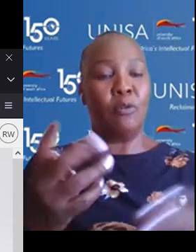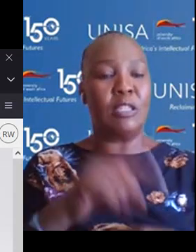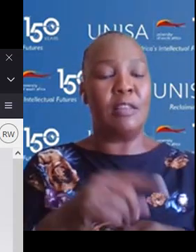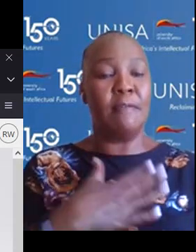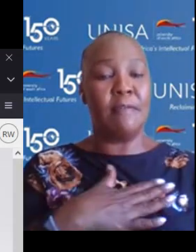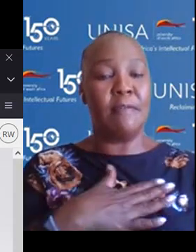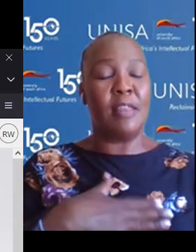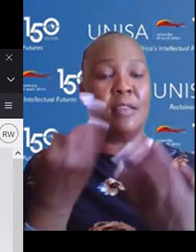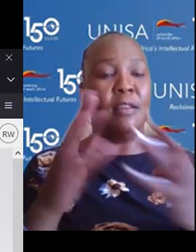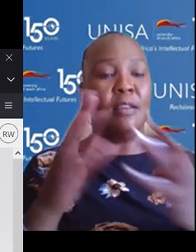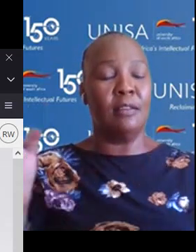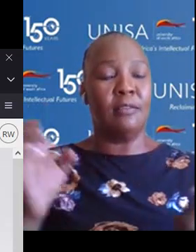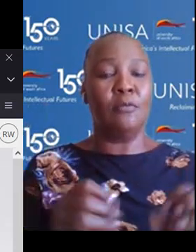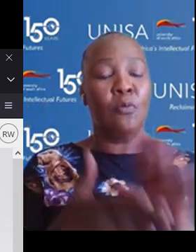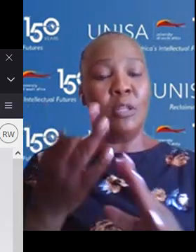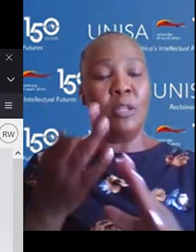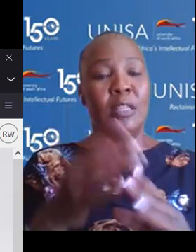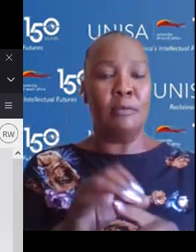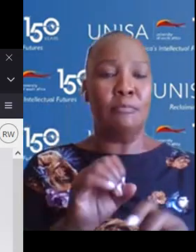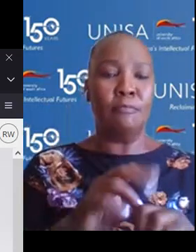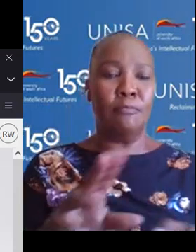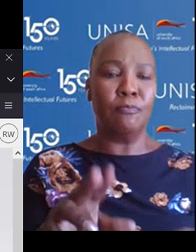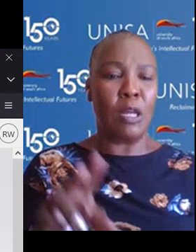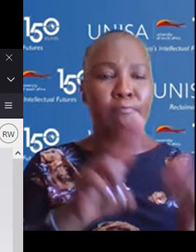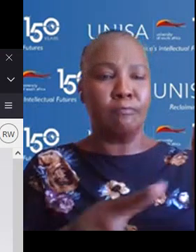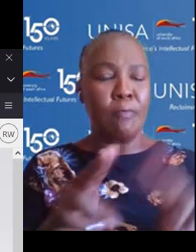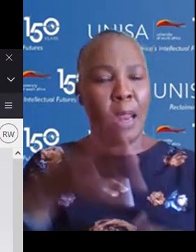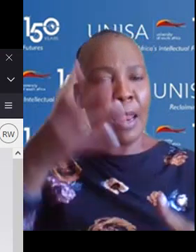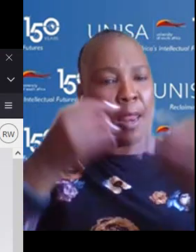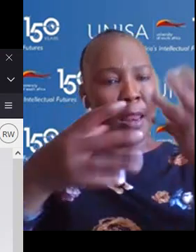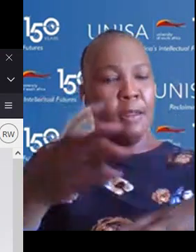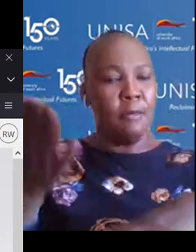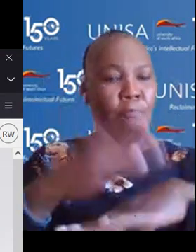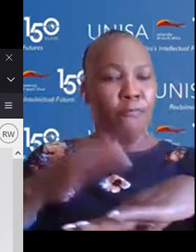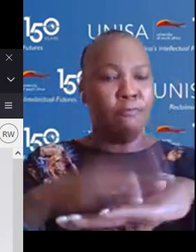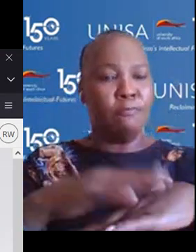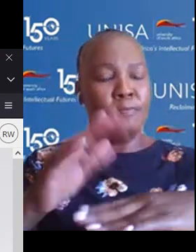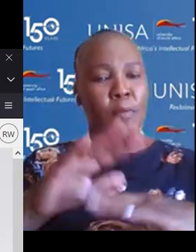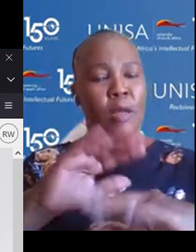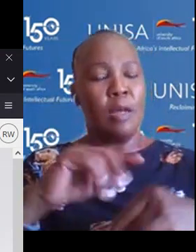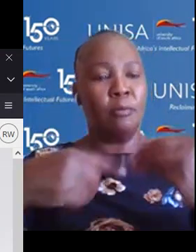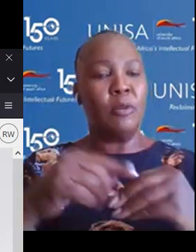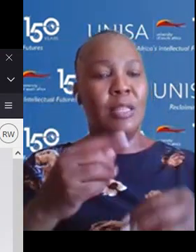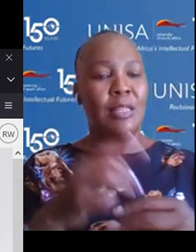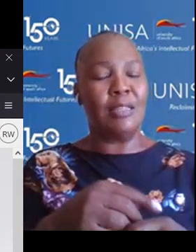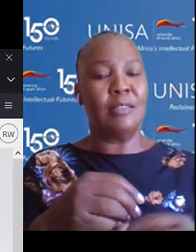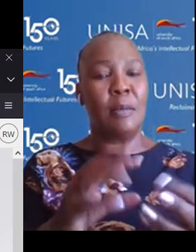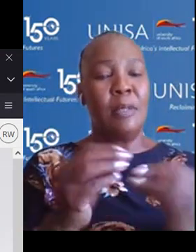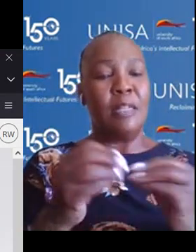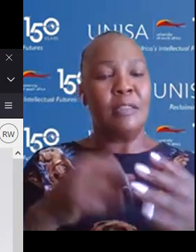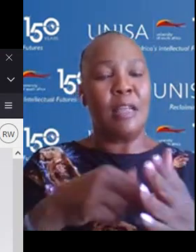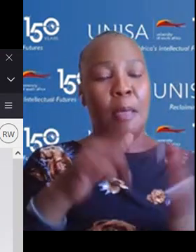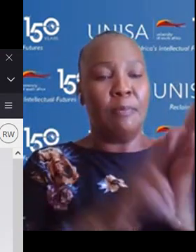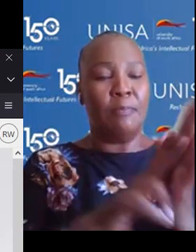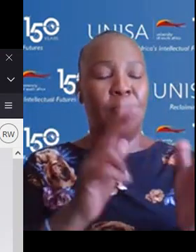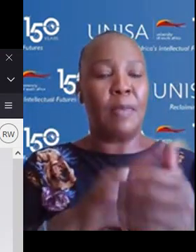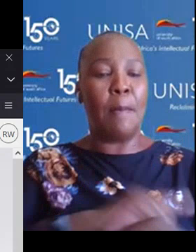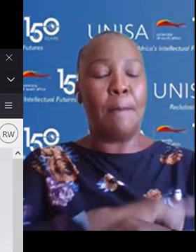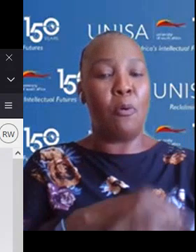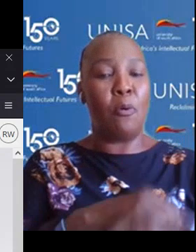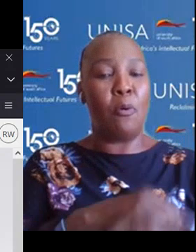to go and explore. If you want to be, a little bit more ambitious and go try to build your own app, for instance, try Power Apps. If